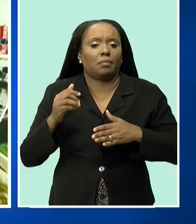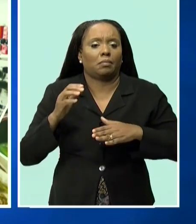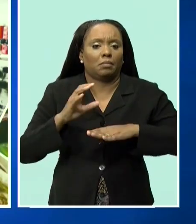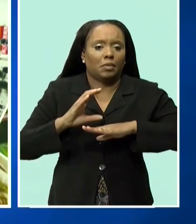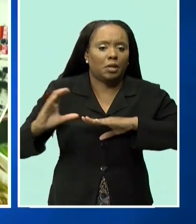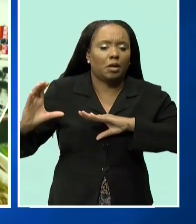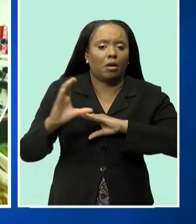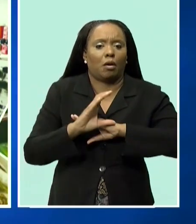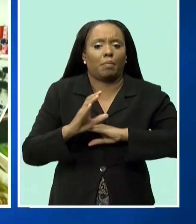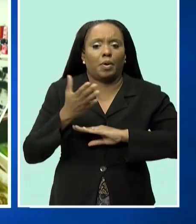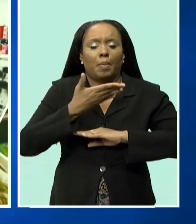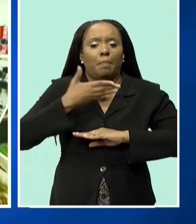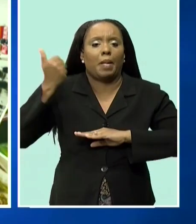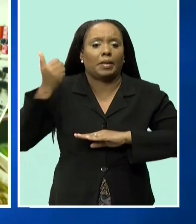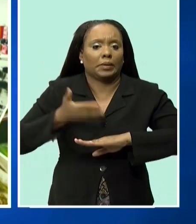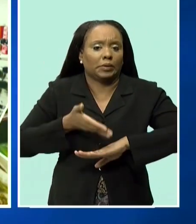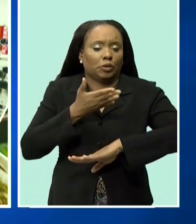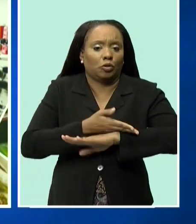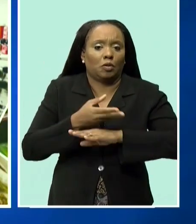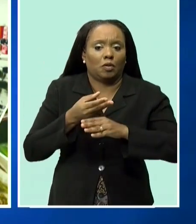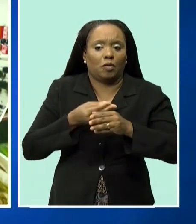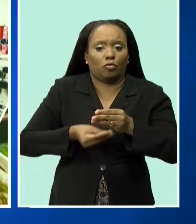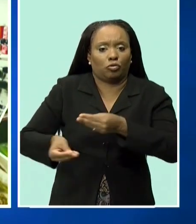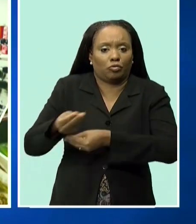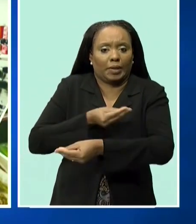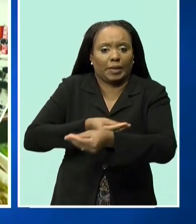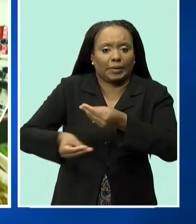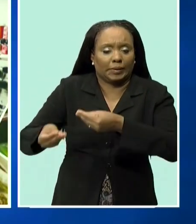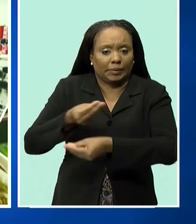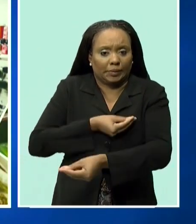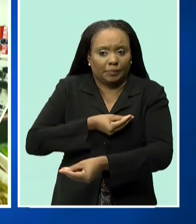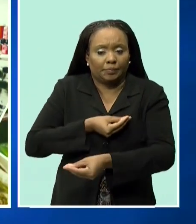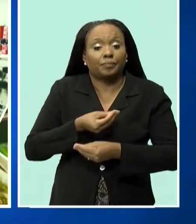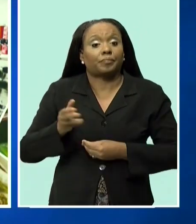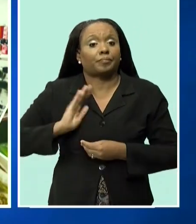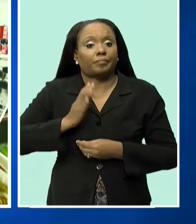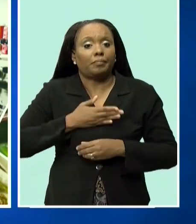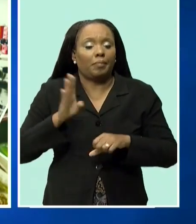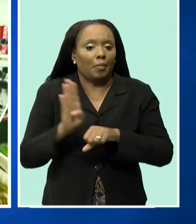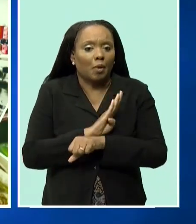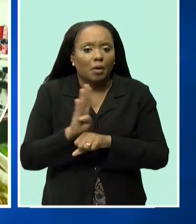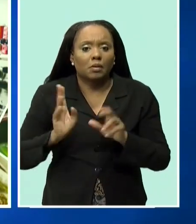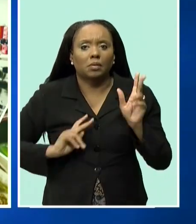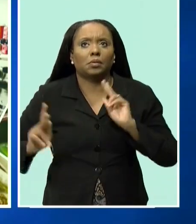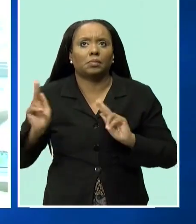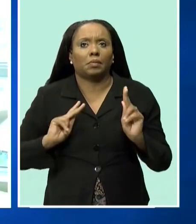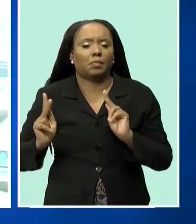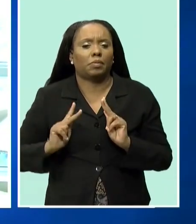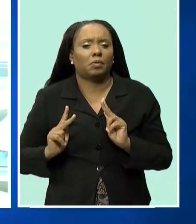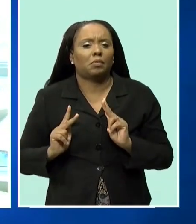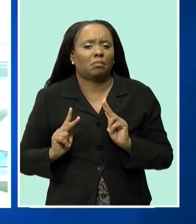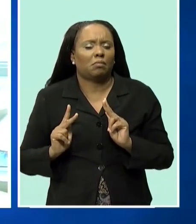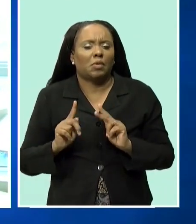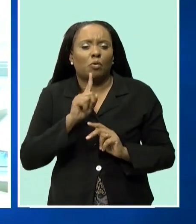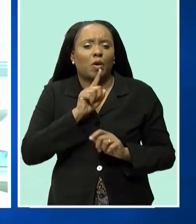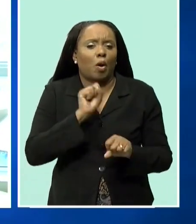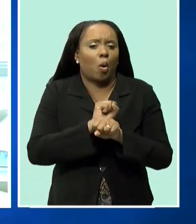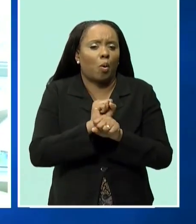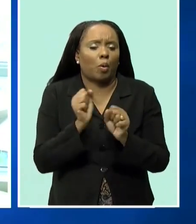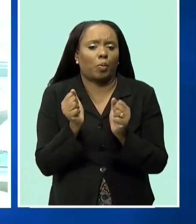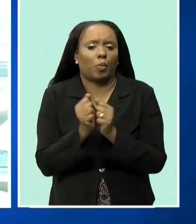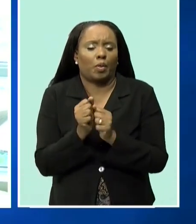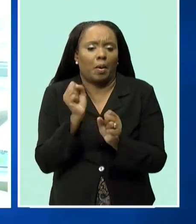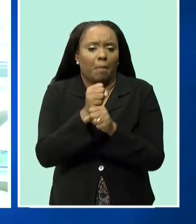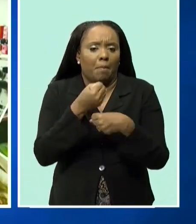trade and to put our business people, especially those related to the manufacturing sector and